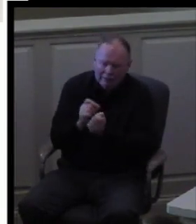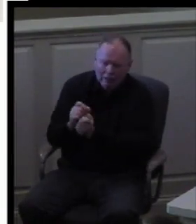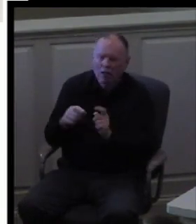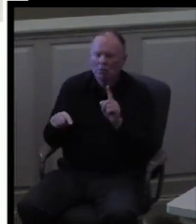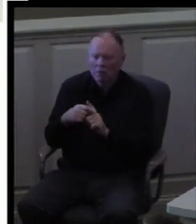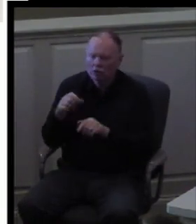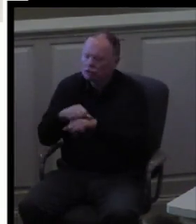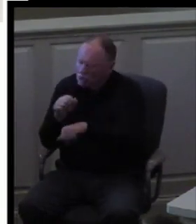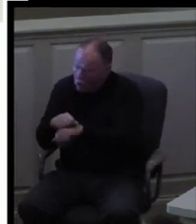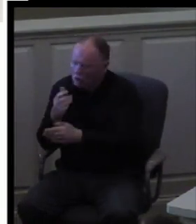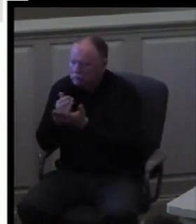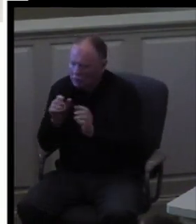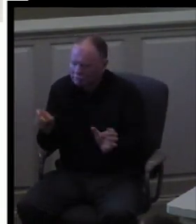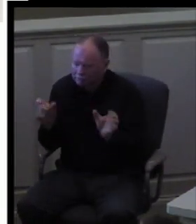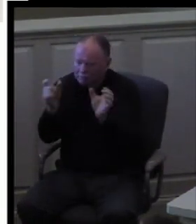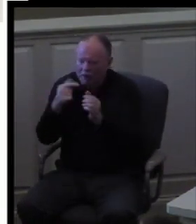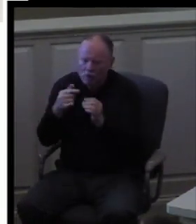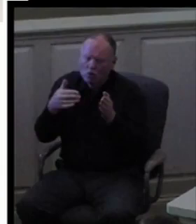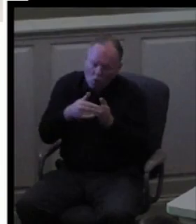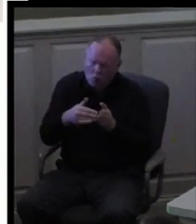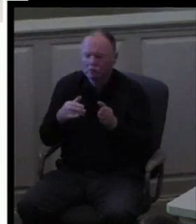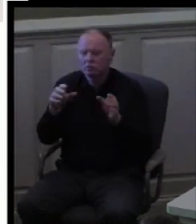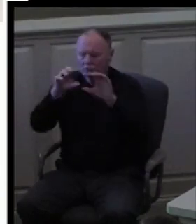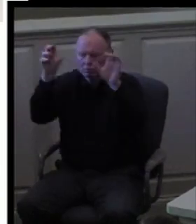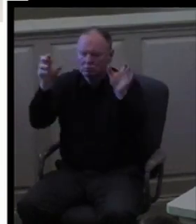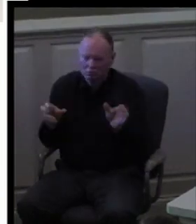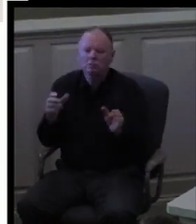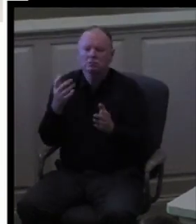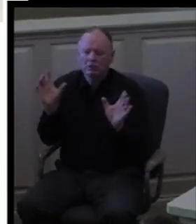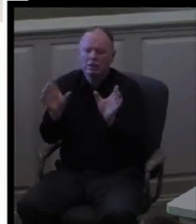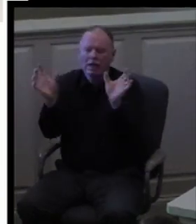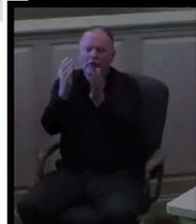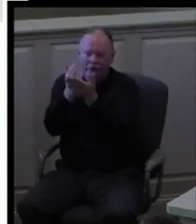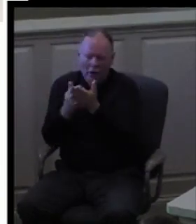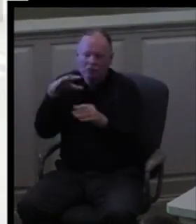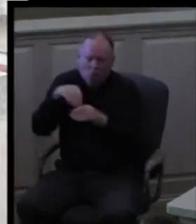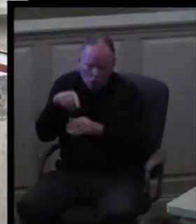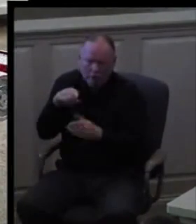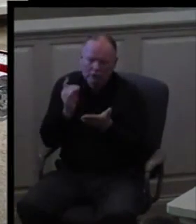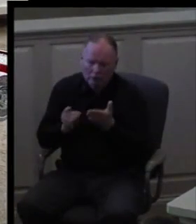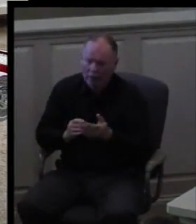traditional stone details for cornices, bands, and other decorative elements.